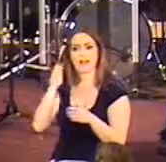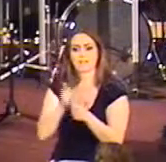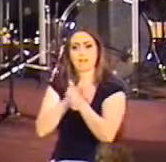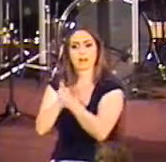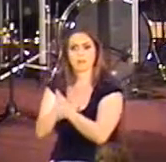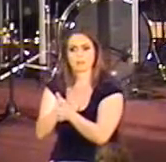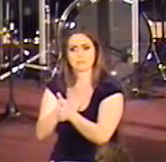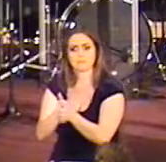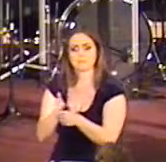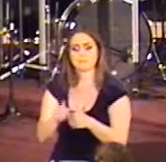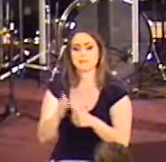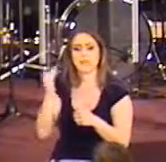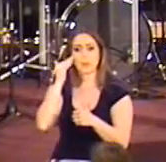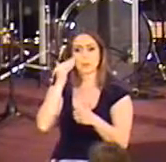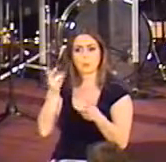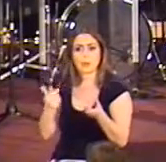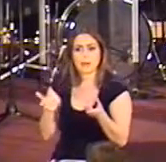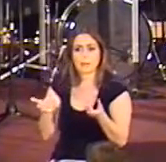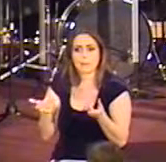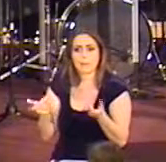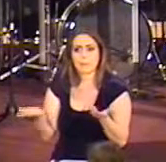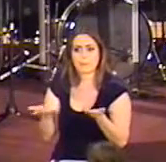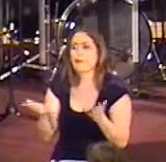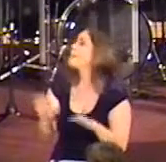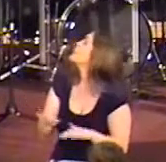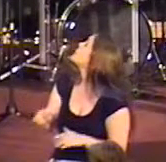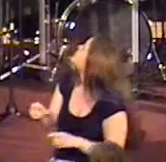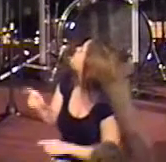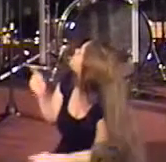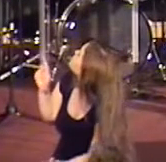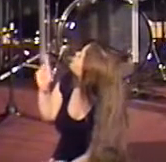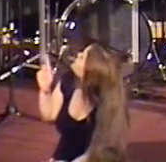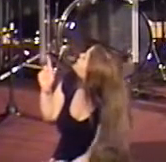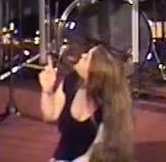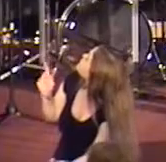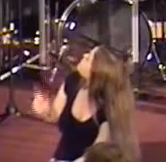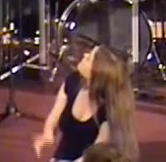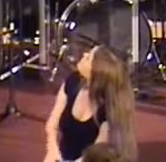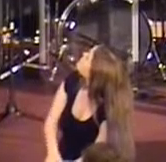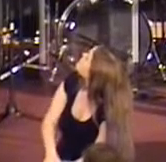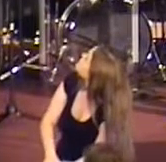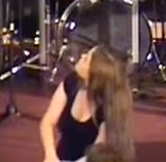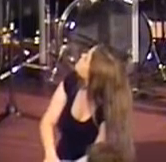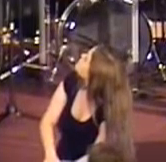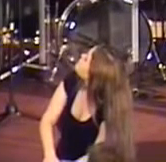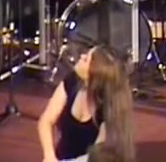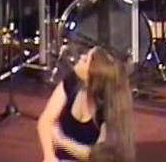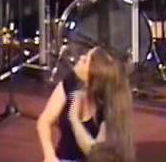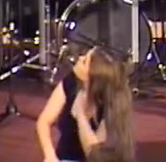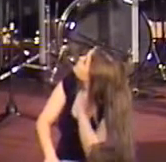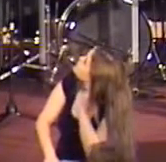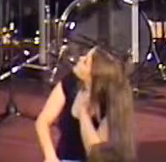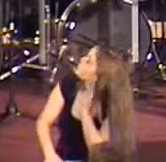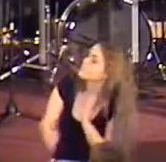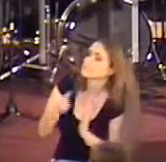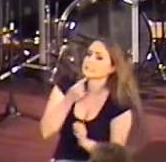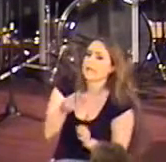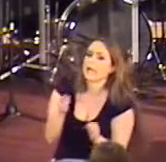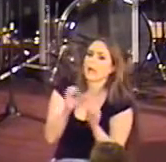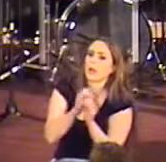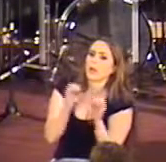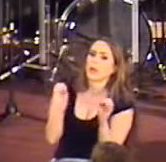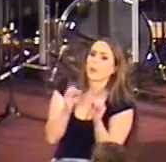verse 7. Where can I go from your spirit? Say nowhere. Say